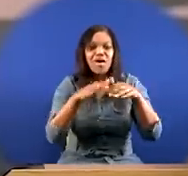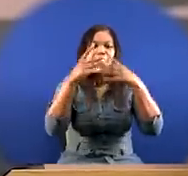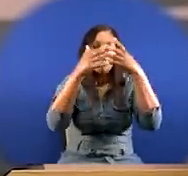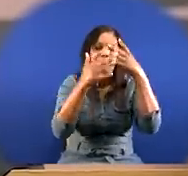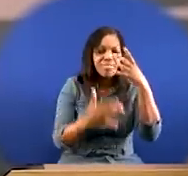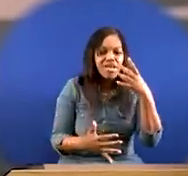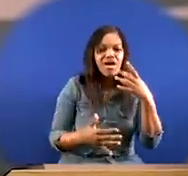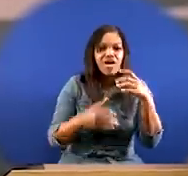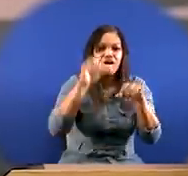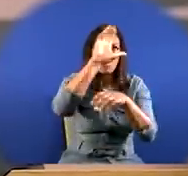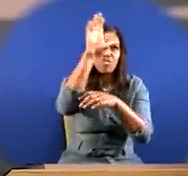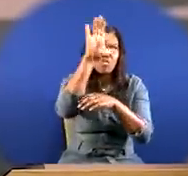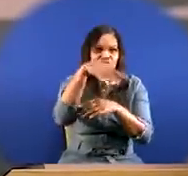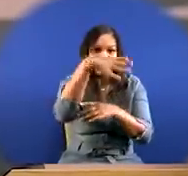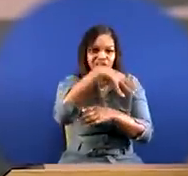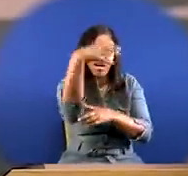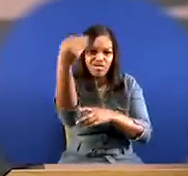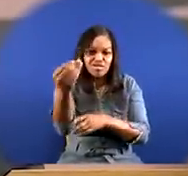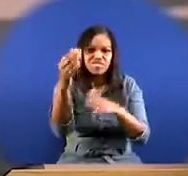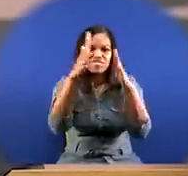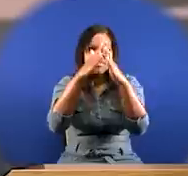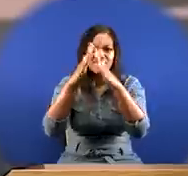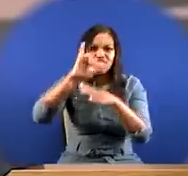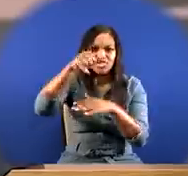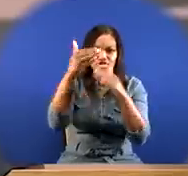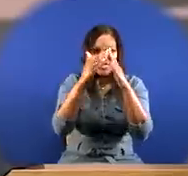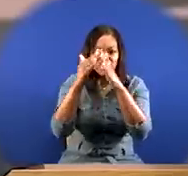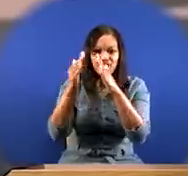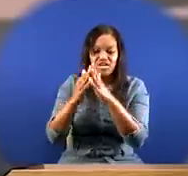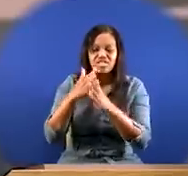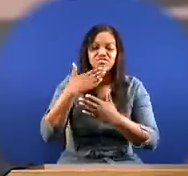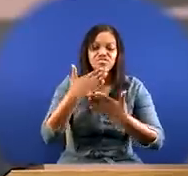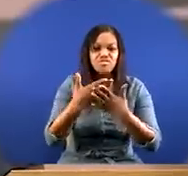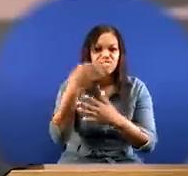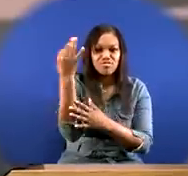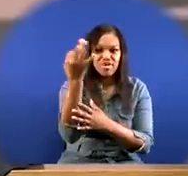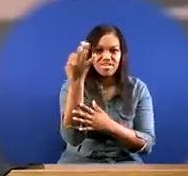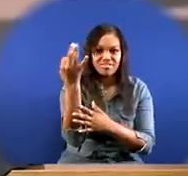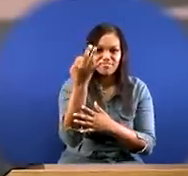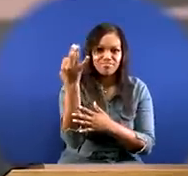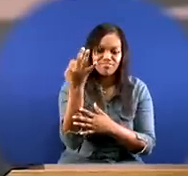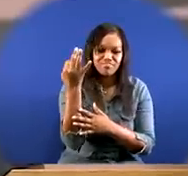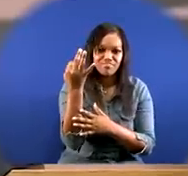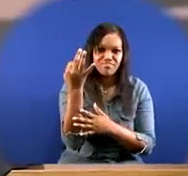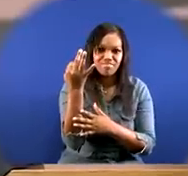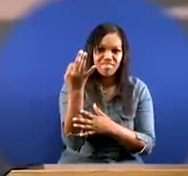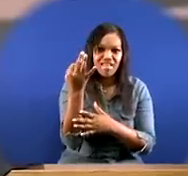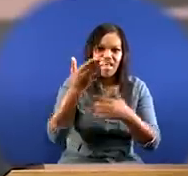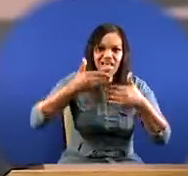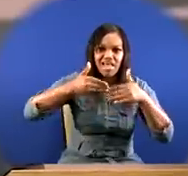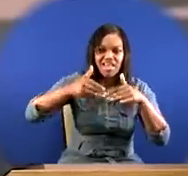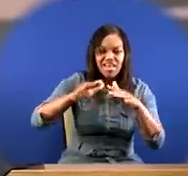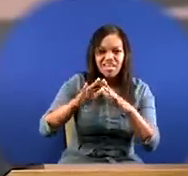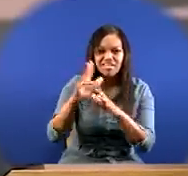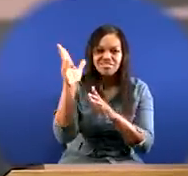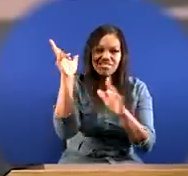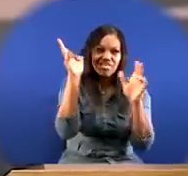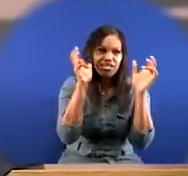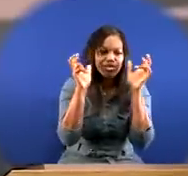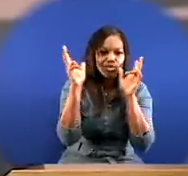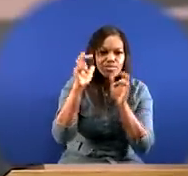on the outskirts of the city of Jerusalem on this Good Friday, and let us hear